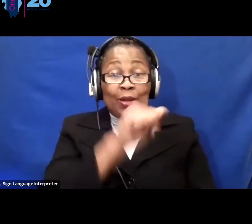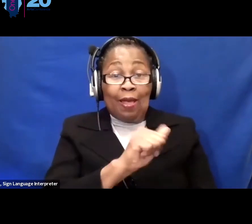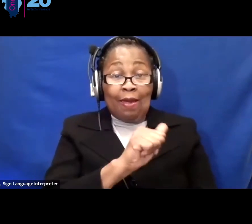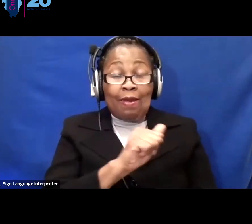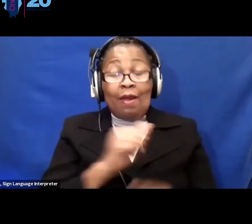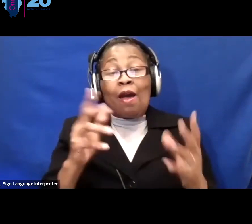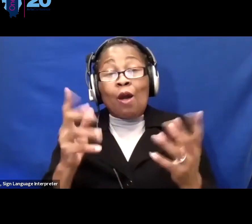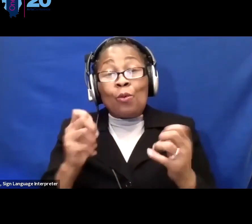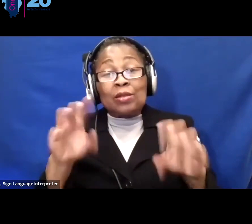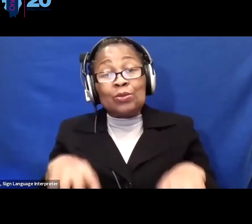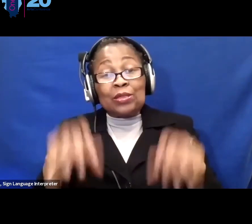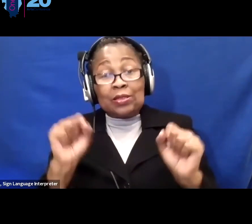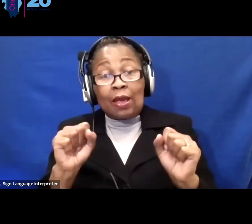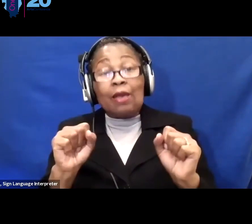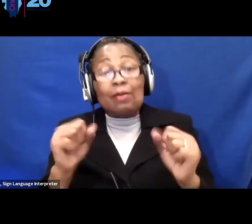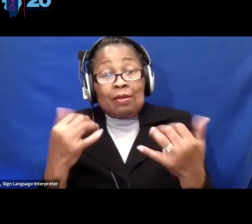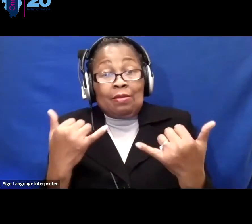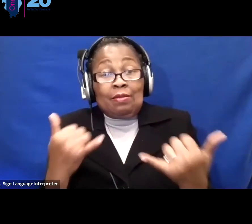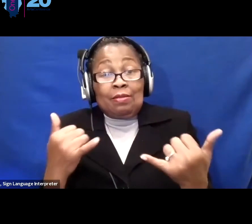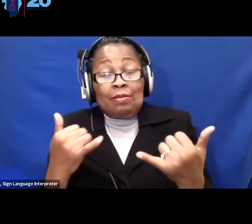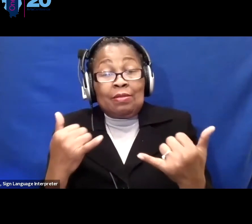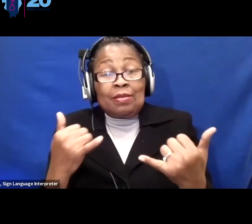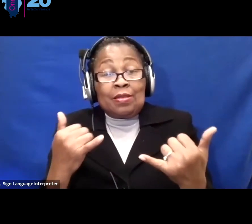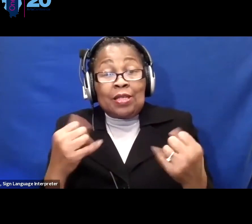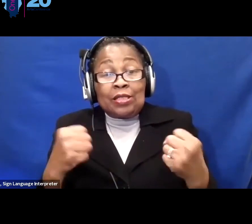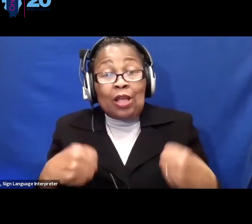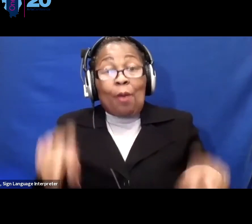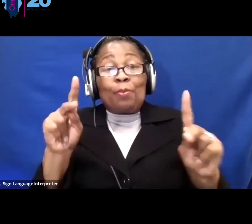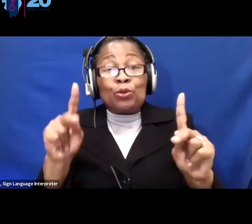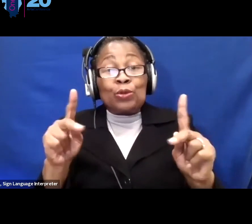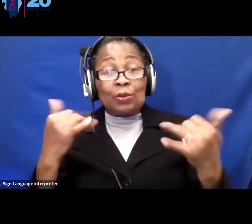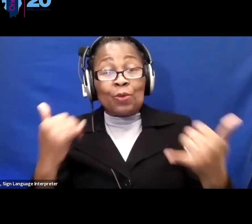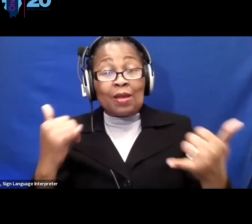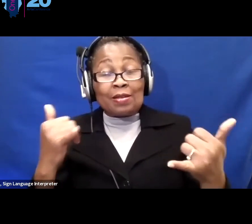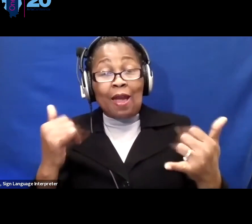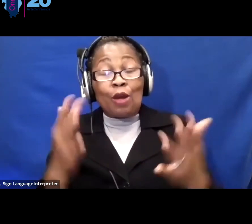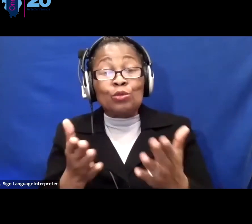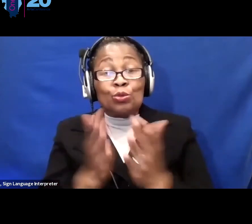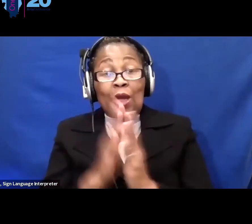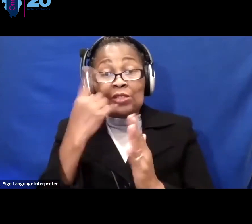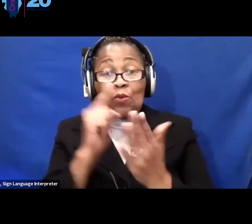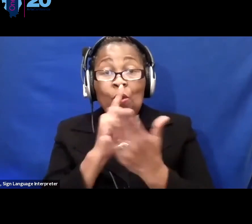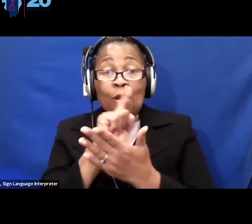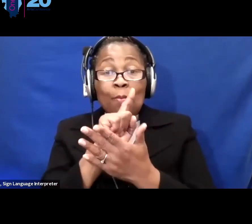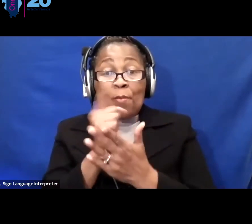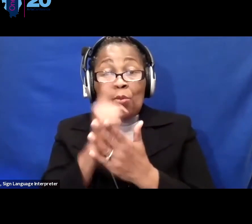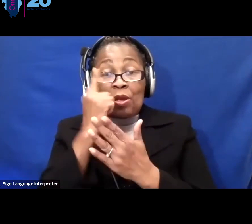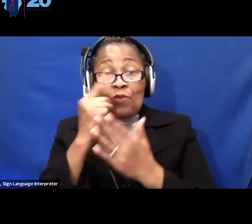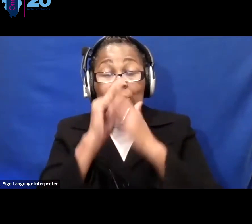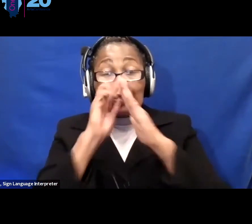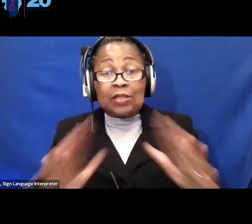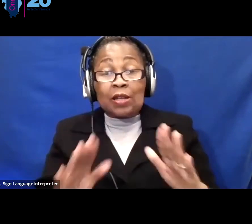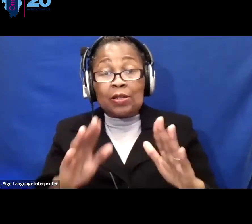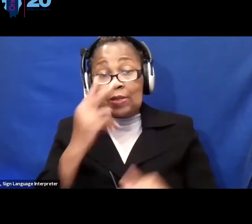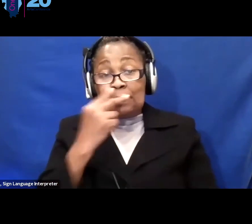I want to take this opportunity right now to ask for a moment of silence in remembrance